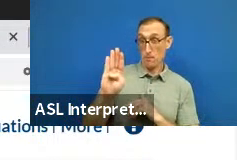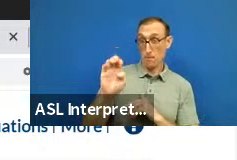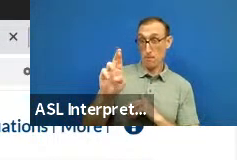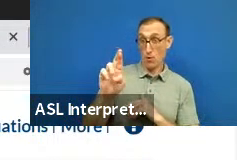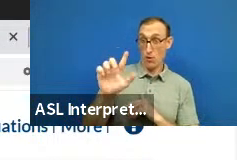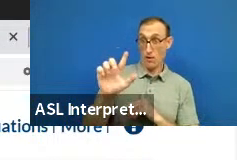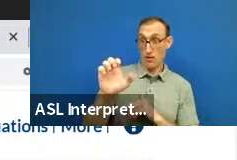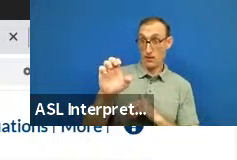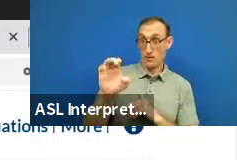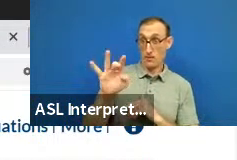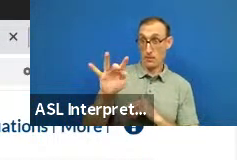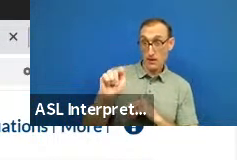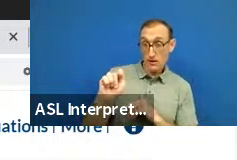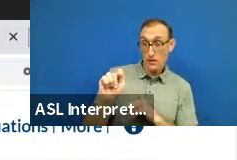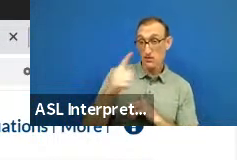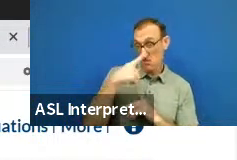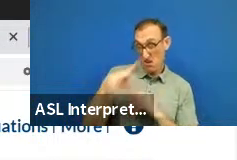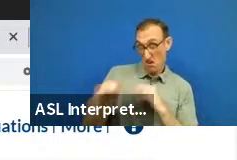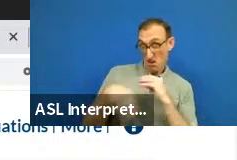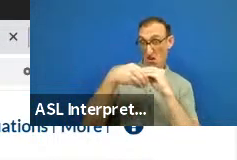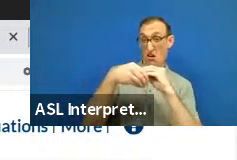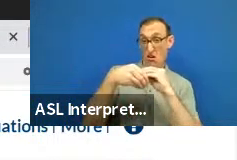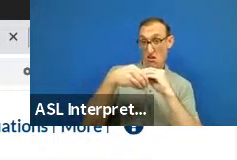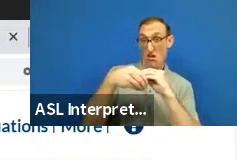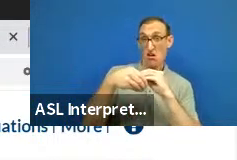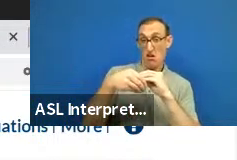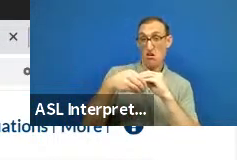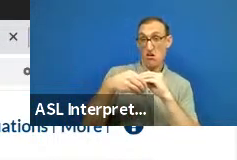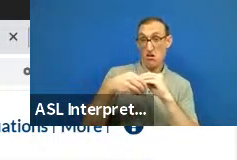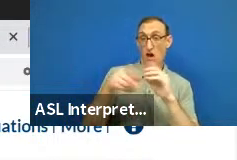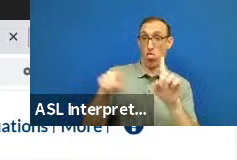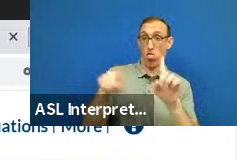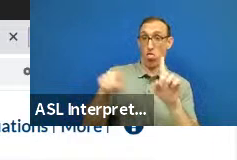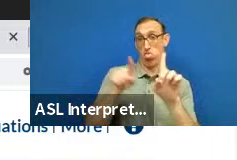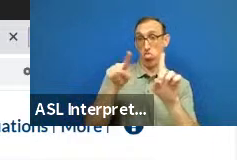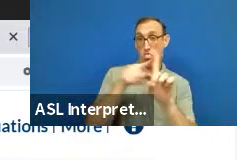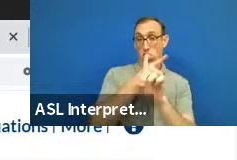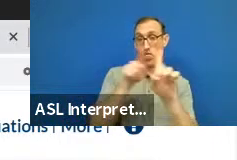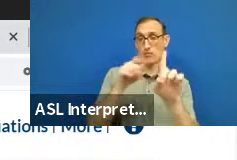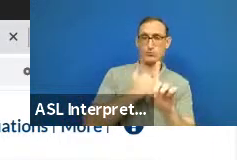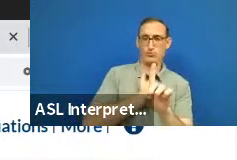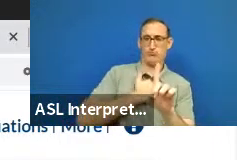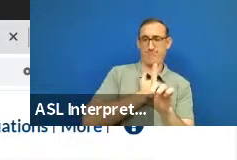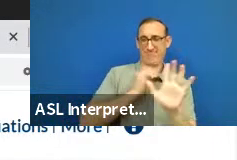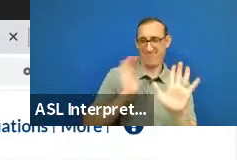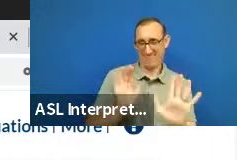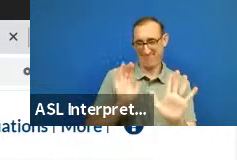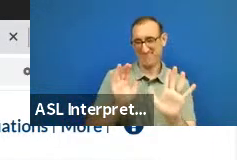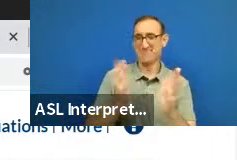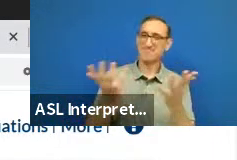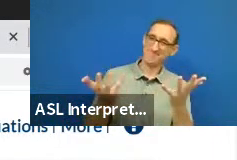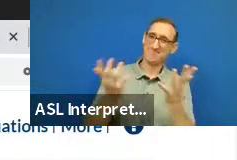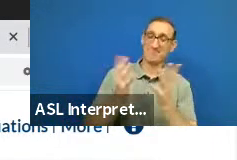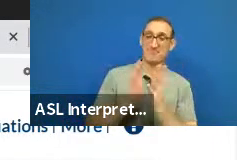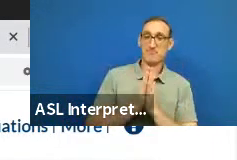and I put us on a totally different tangent because of my understanding. But if I'm not mistaken,